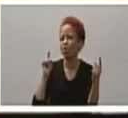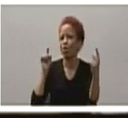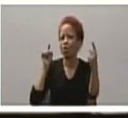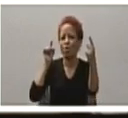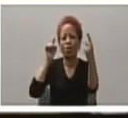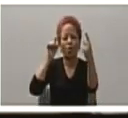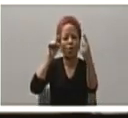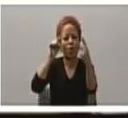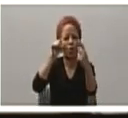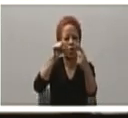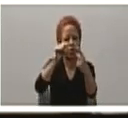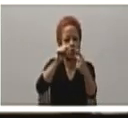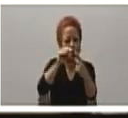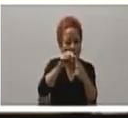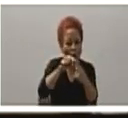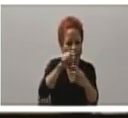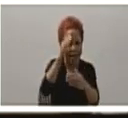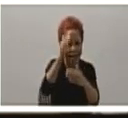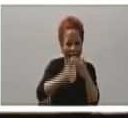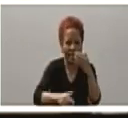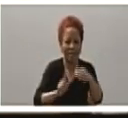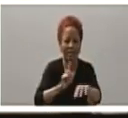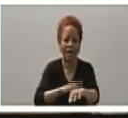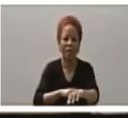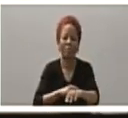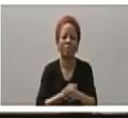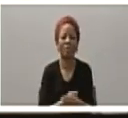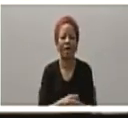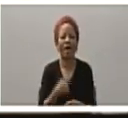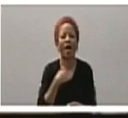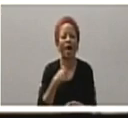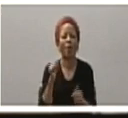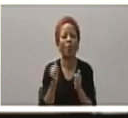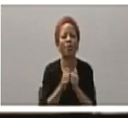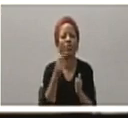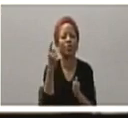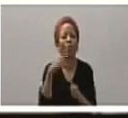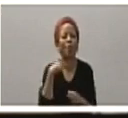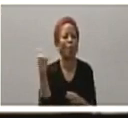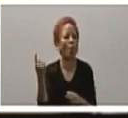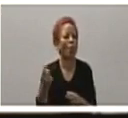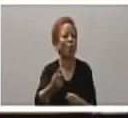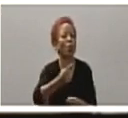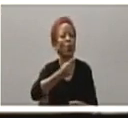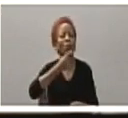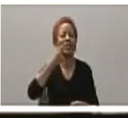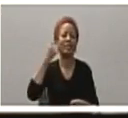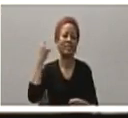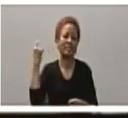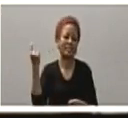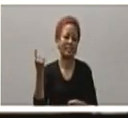assured himself, I am with you always until the end of times.